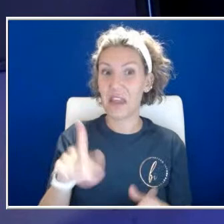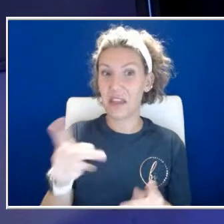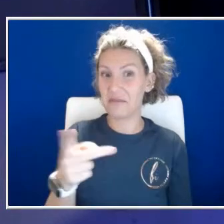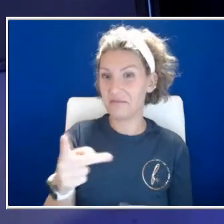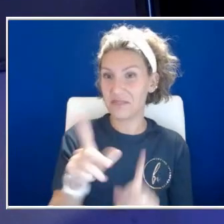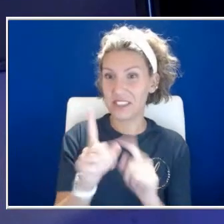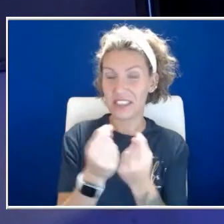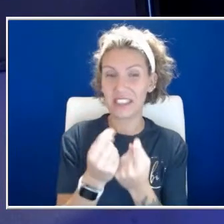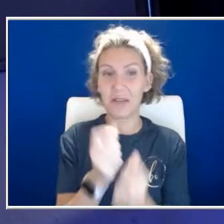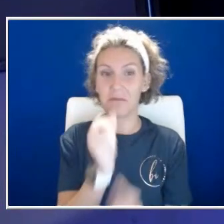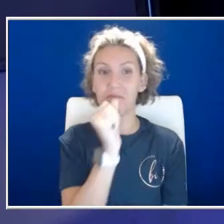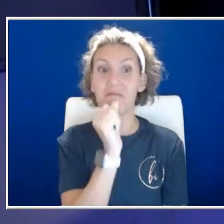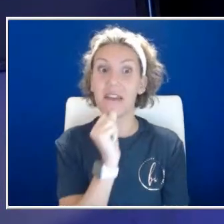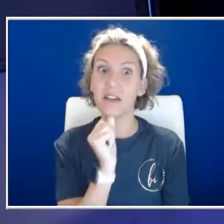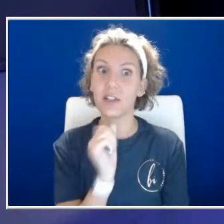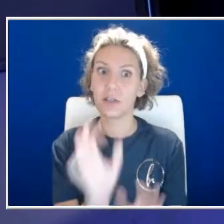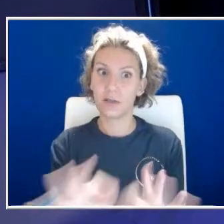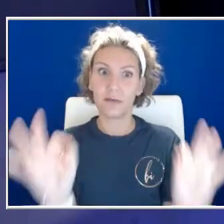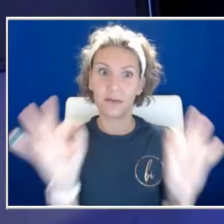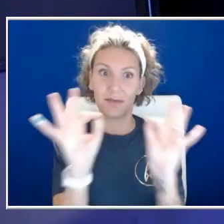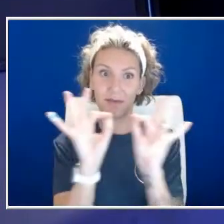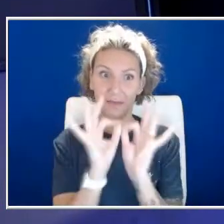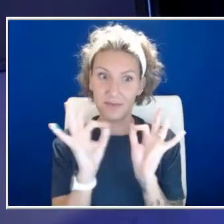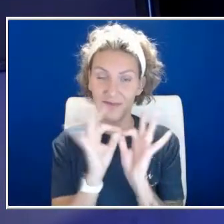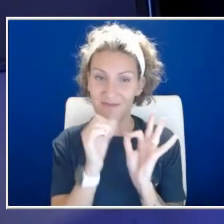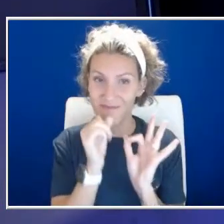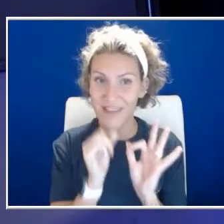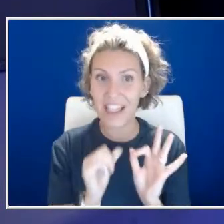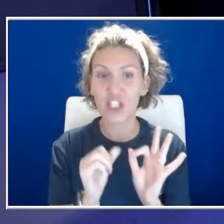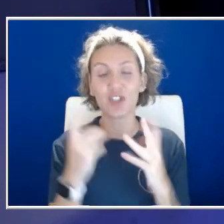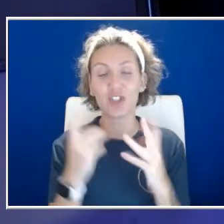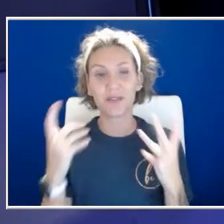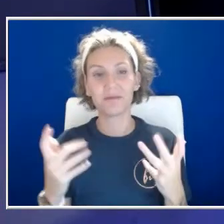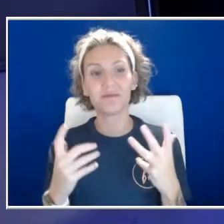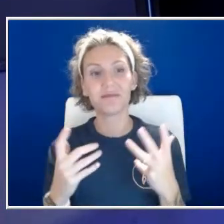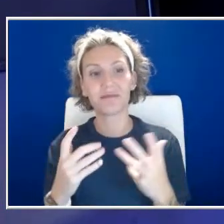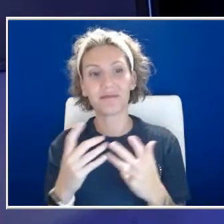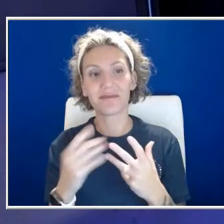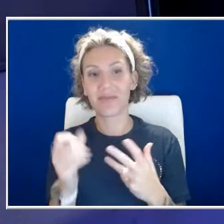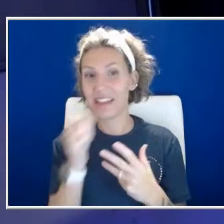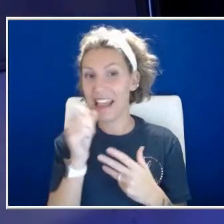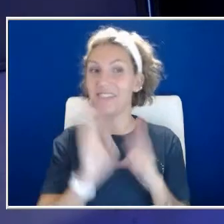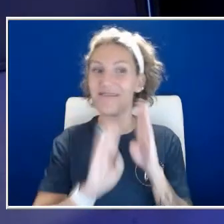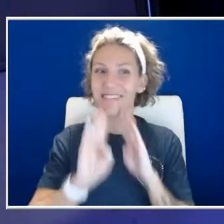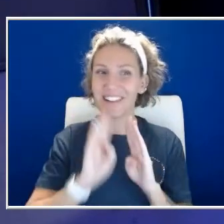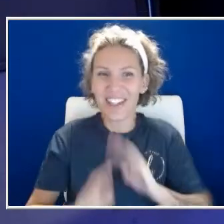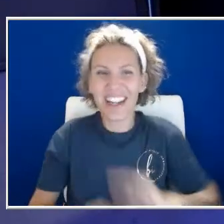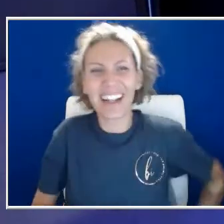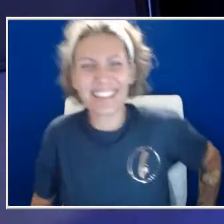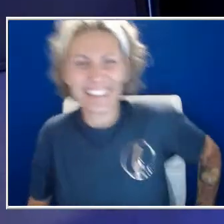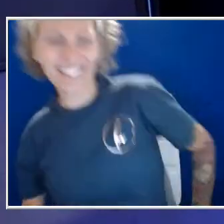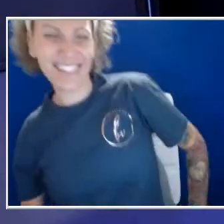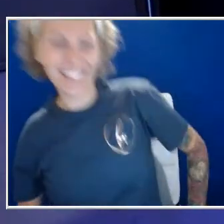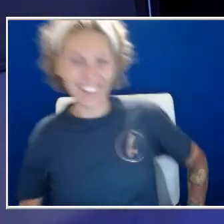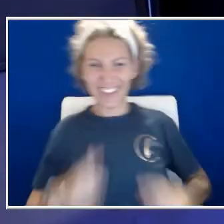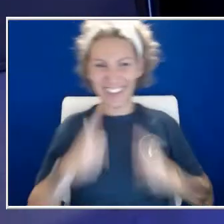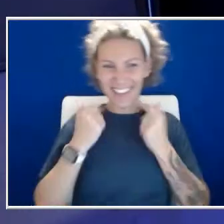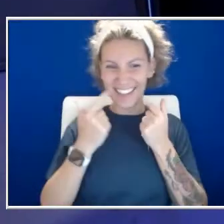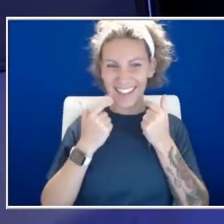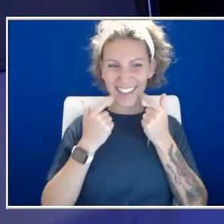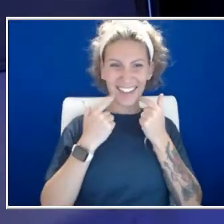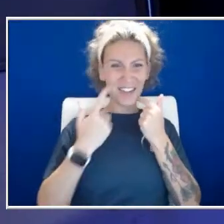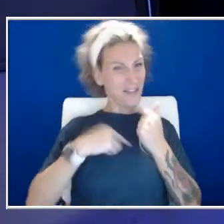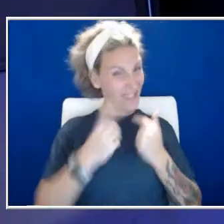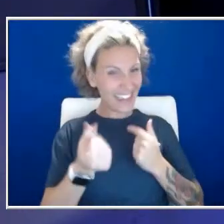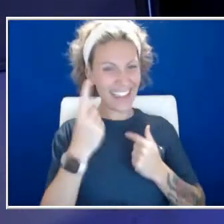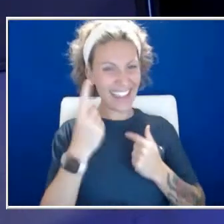is the key, right? Just being patient and letting Not frustrated. And not frustrated. Lori, that's okay. We get it. We get it. Is it